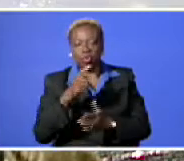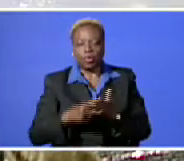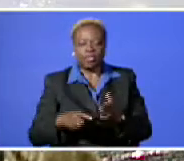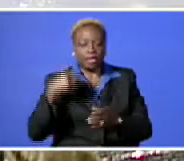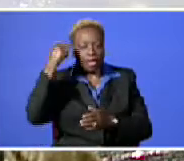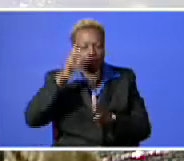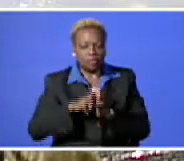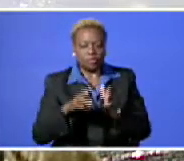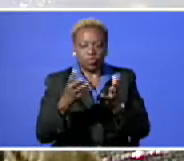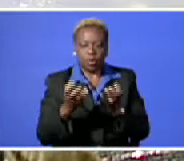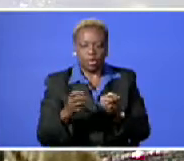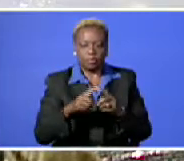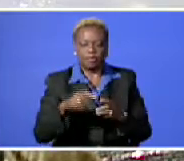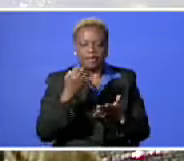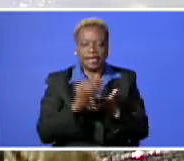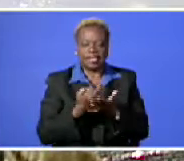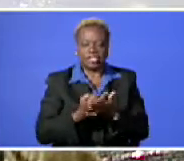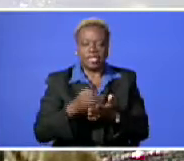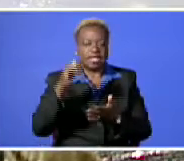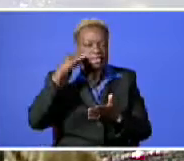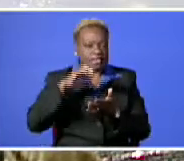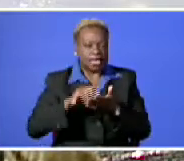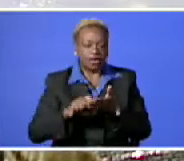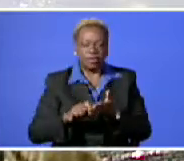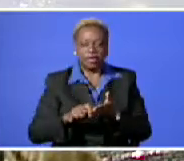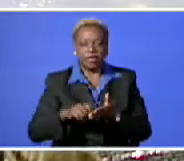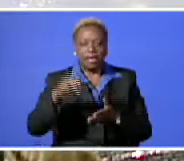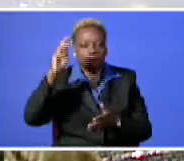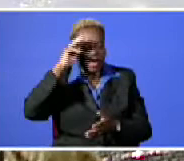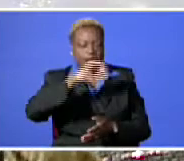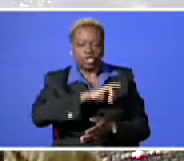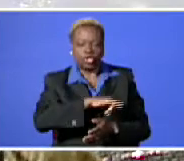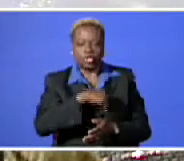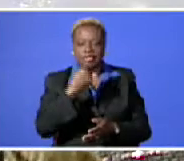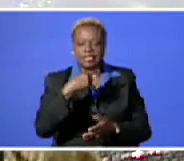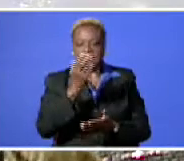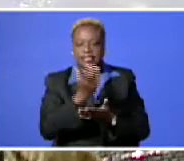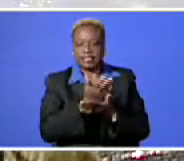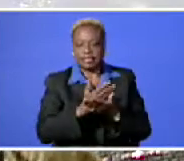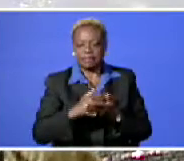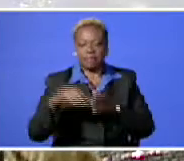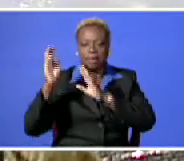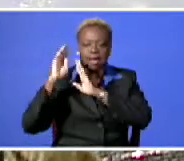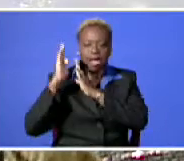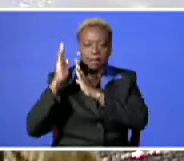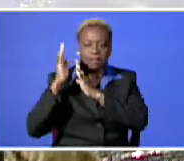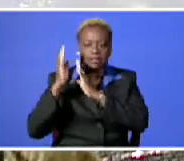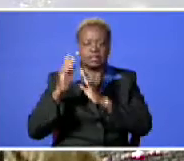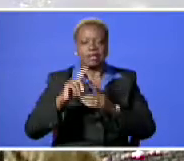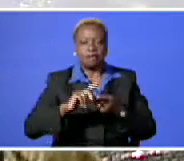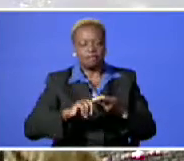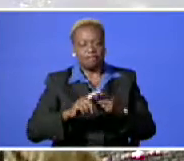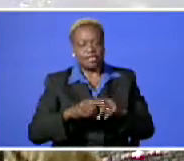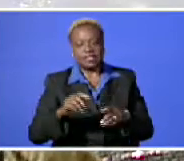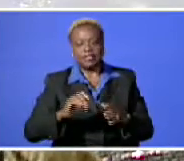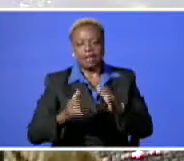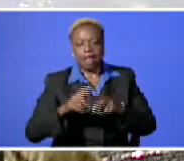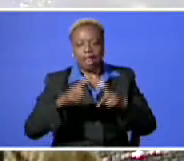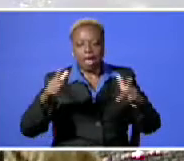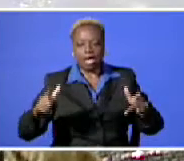would have liked, Financial Secretary Marlon Johnson reasons that some of the Bahamas regional pairs and some of the larger